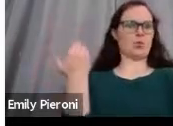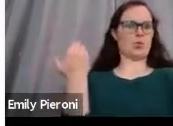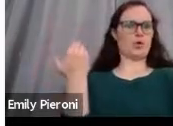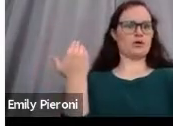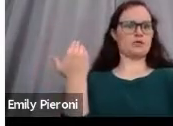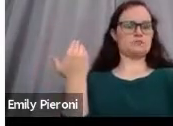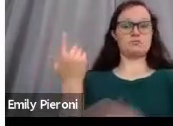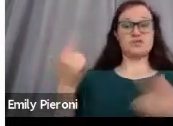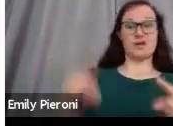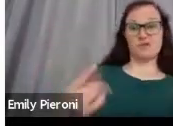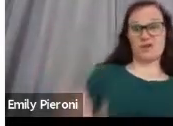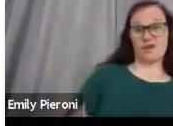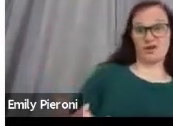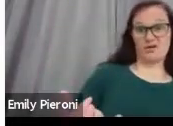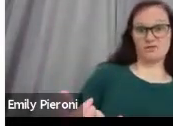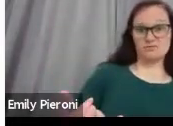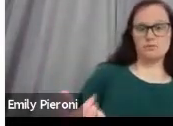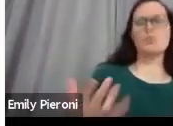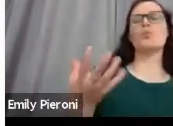in the coming days.